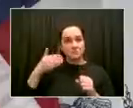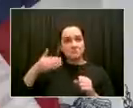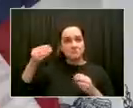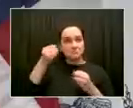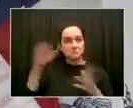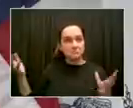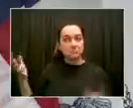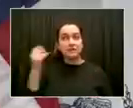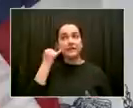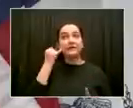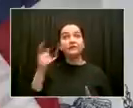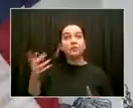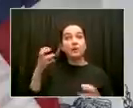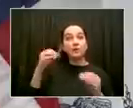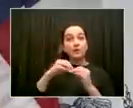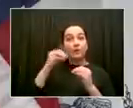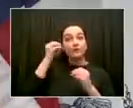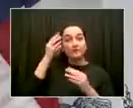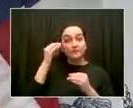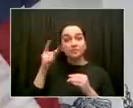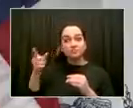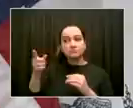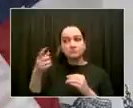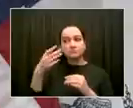Commissioner Cortez Vasquez, you want to add?